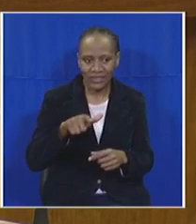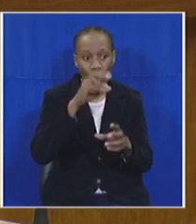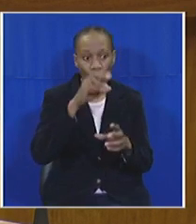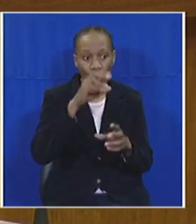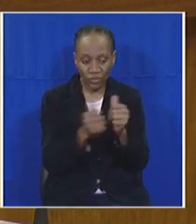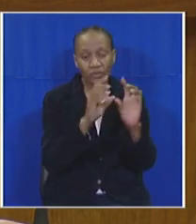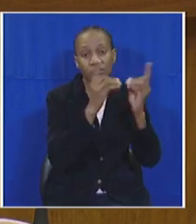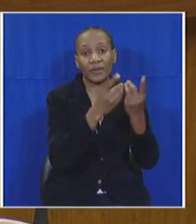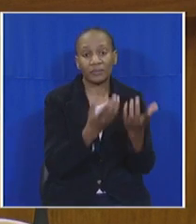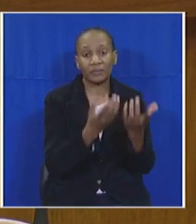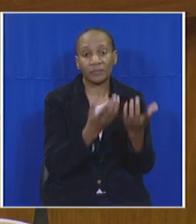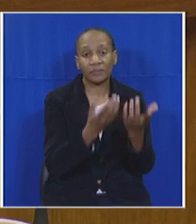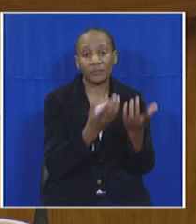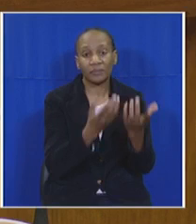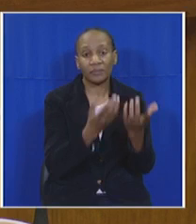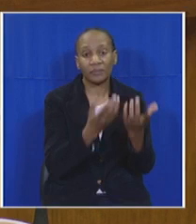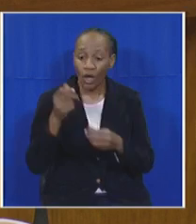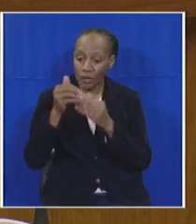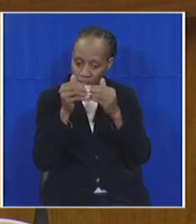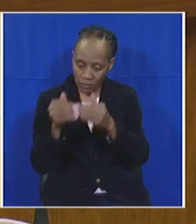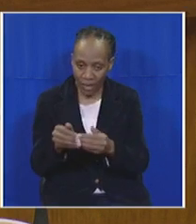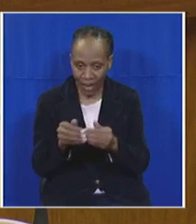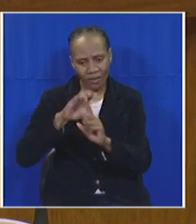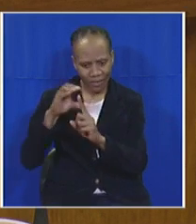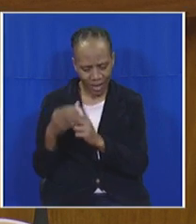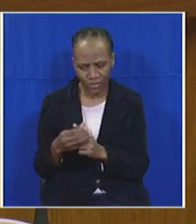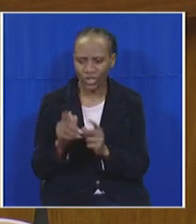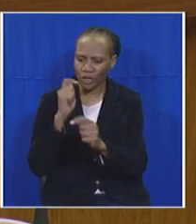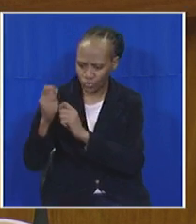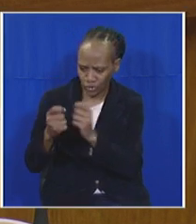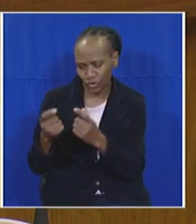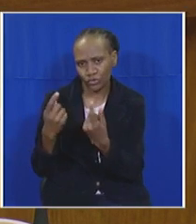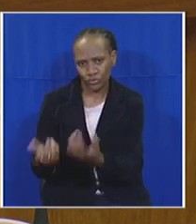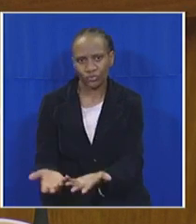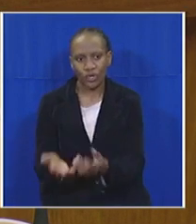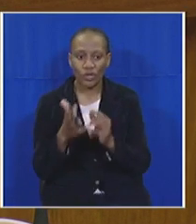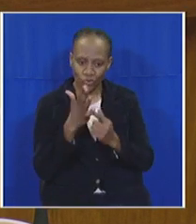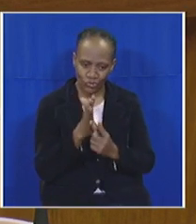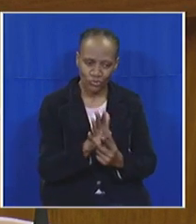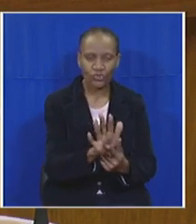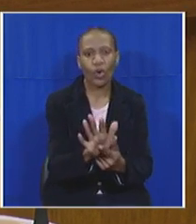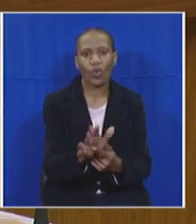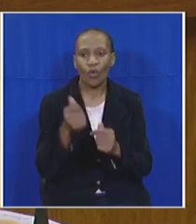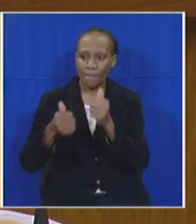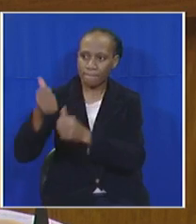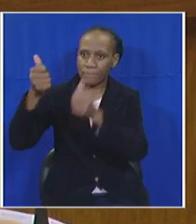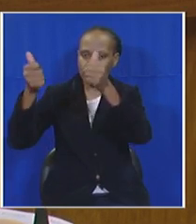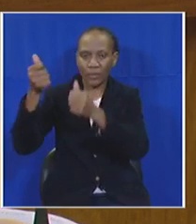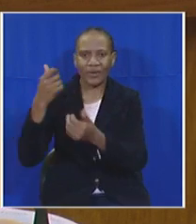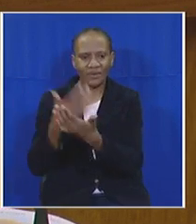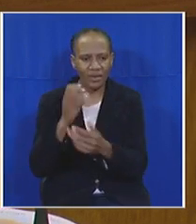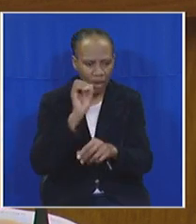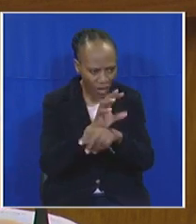departments, to act as custodians of customs and culture, to serve as symbols of authority, and to